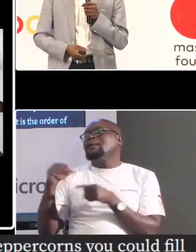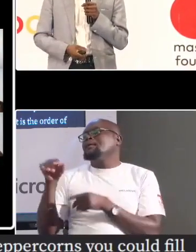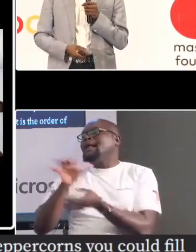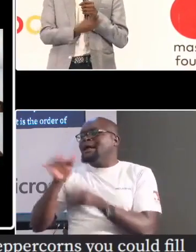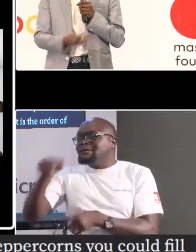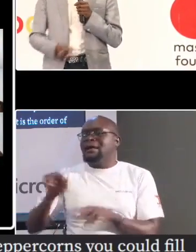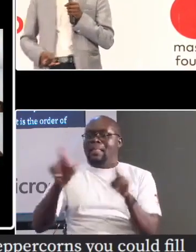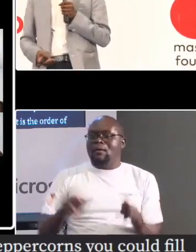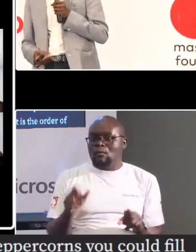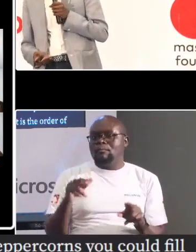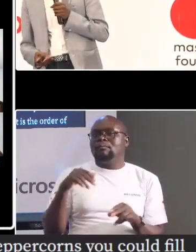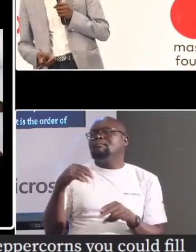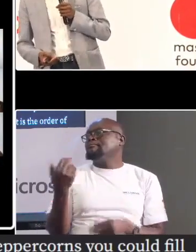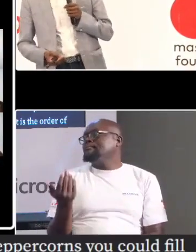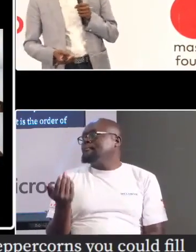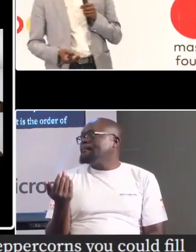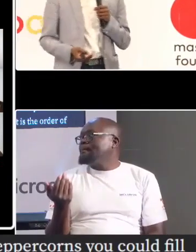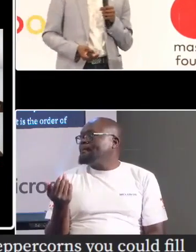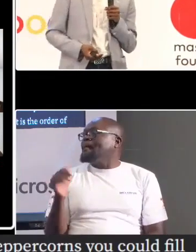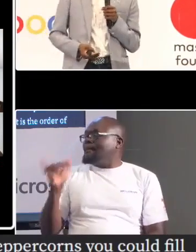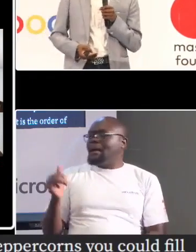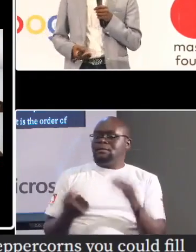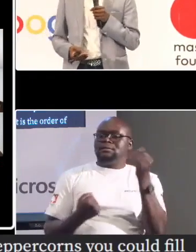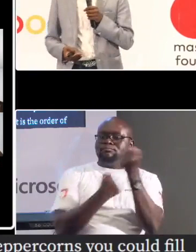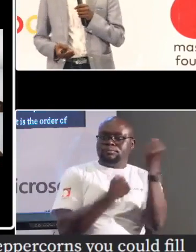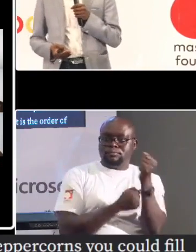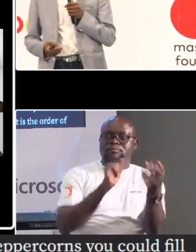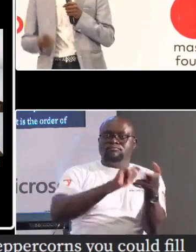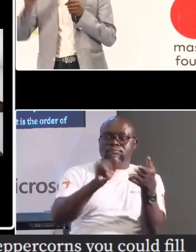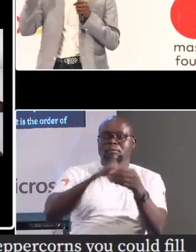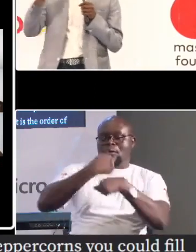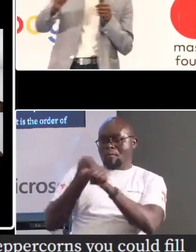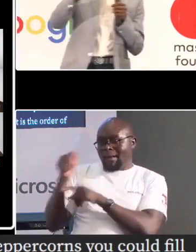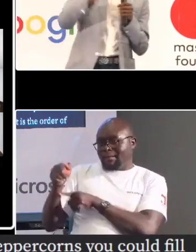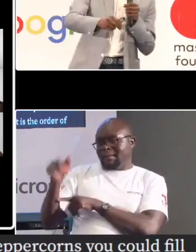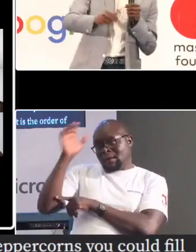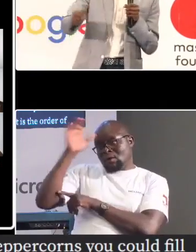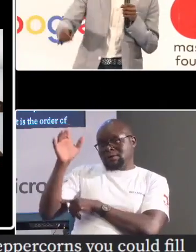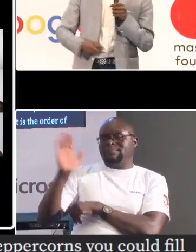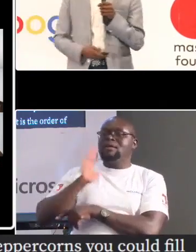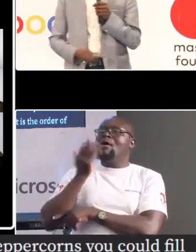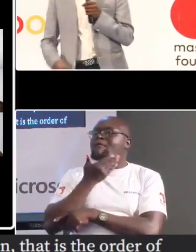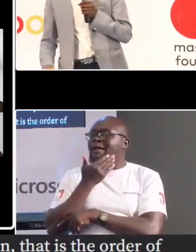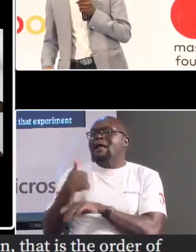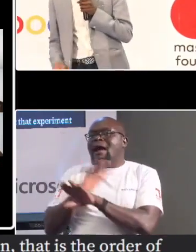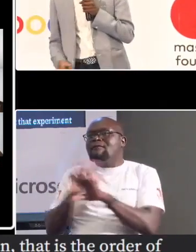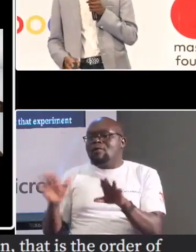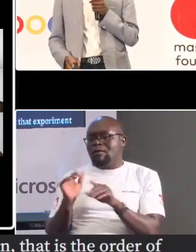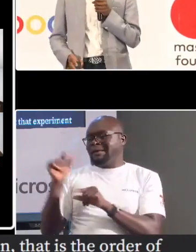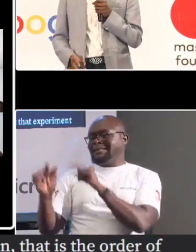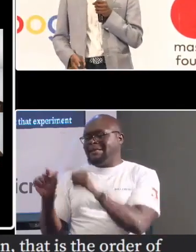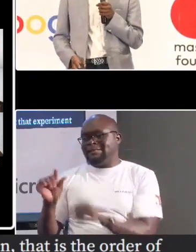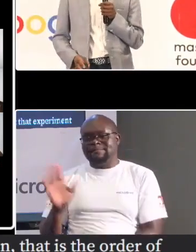room. Craig Venter, a pioneer of DNA sequencing, says the concept of race has no genetic or